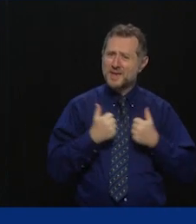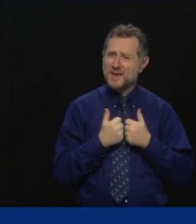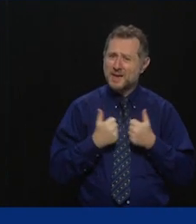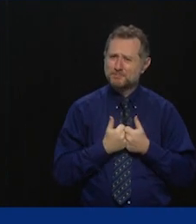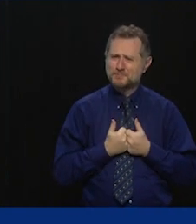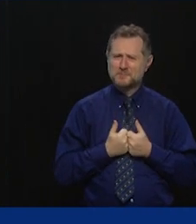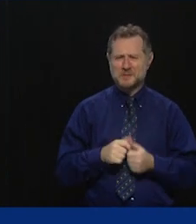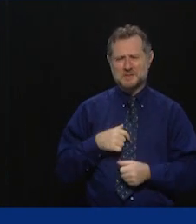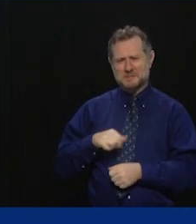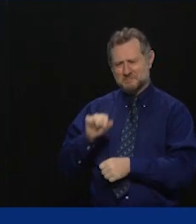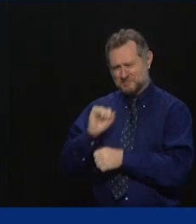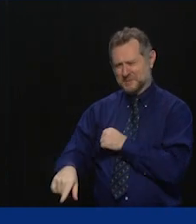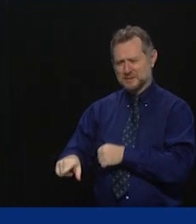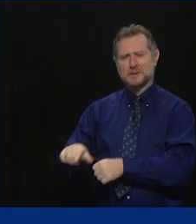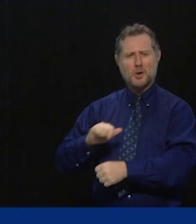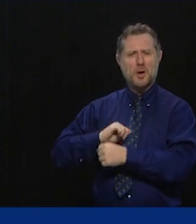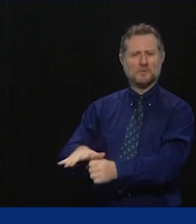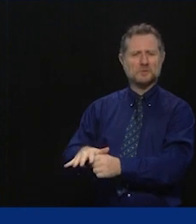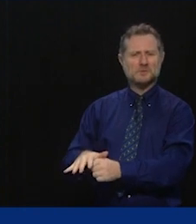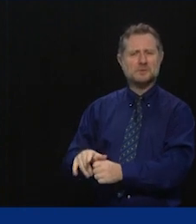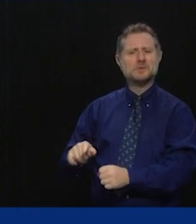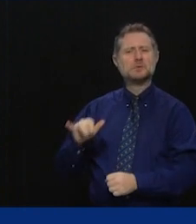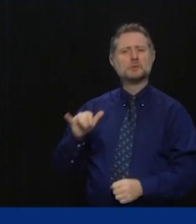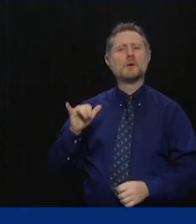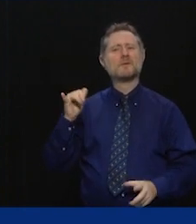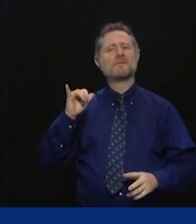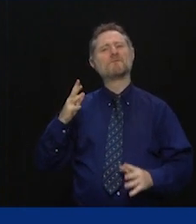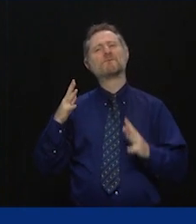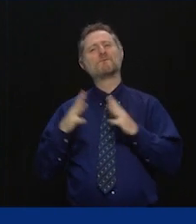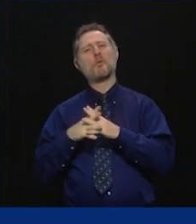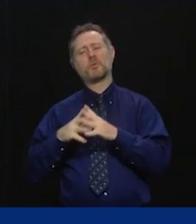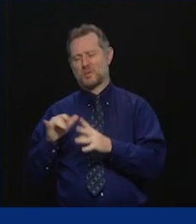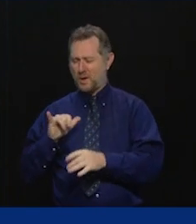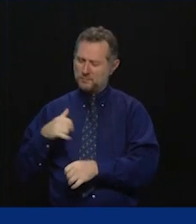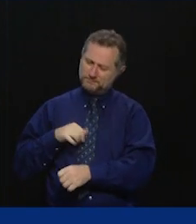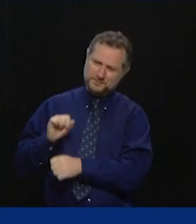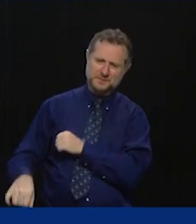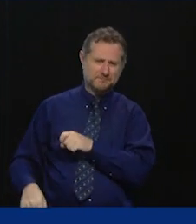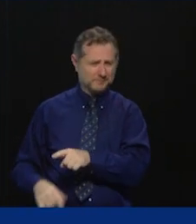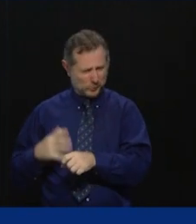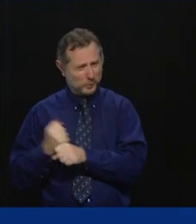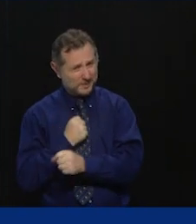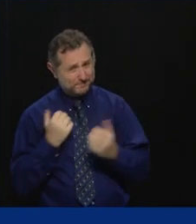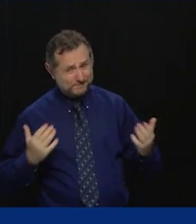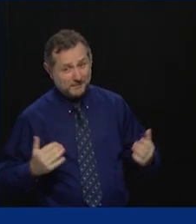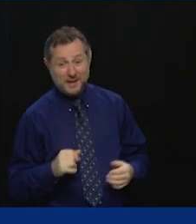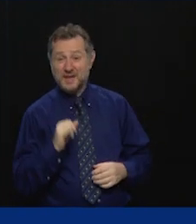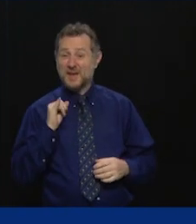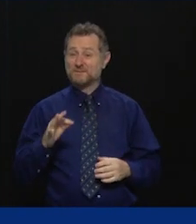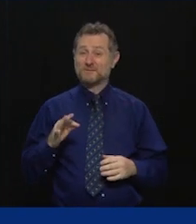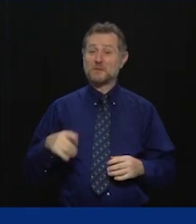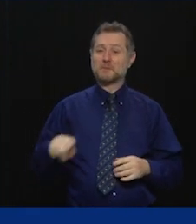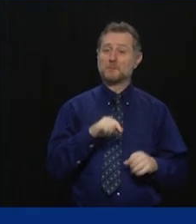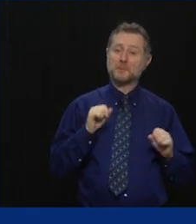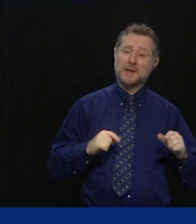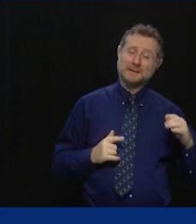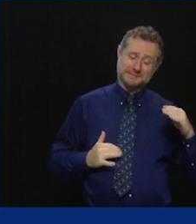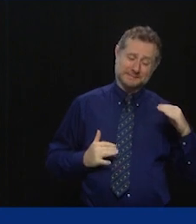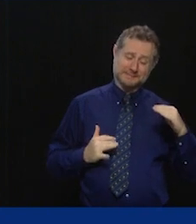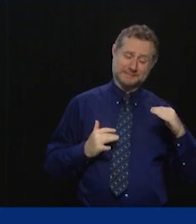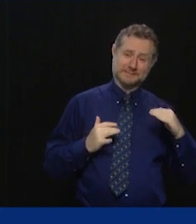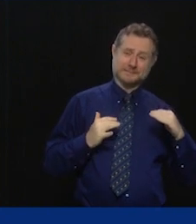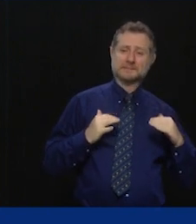To me, that's our Super Bowl. Beating back COVID, winning our Super Bowl as New Yorkers. And if we can get to 90, 95,